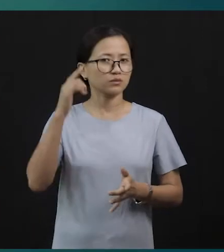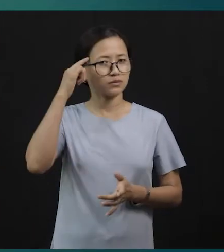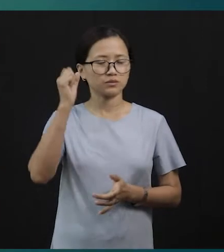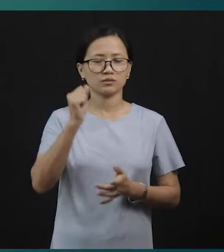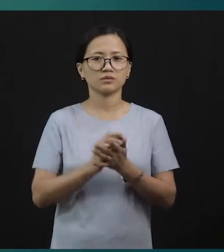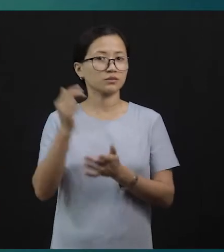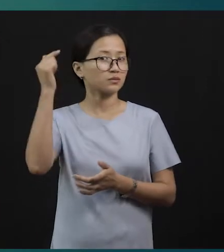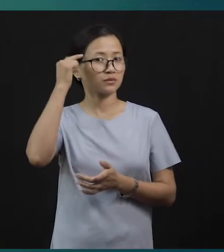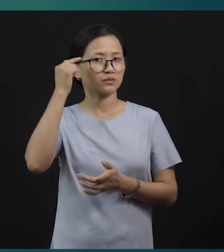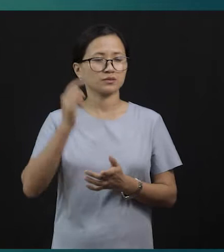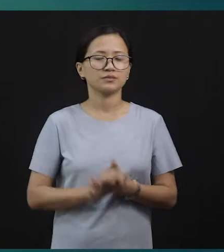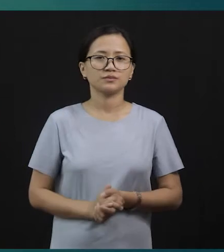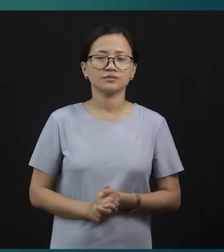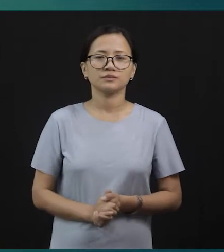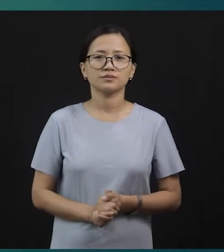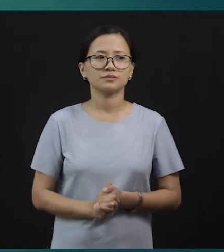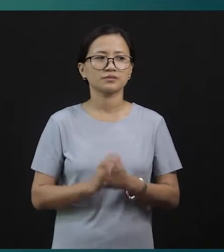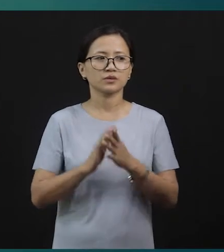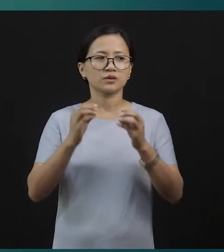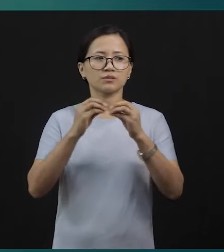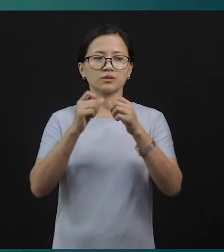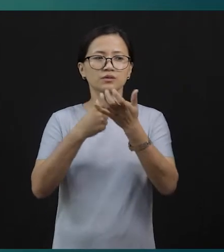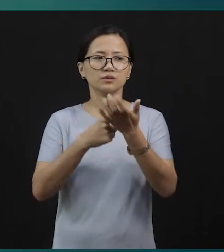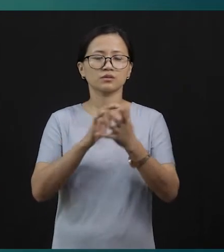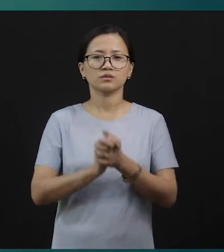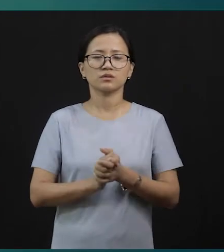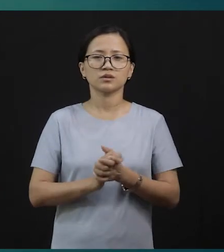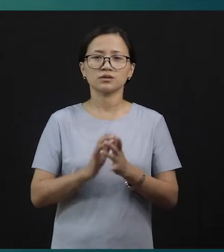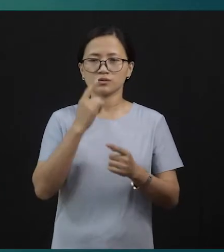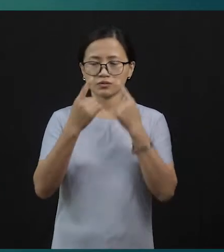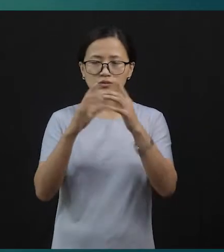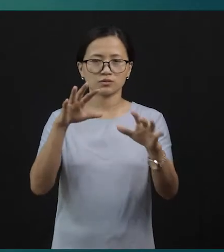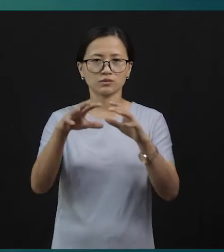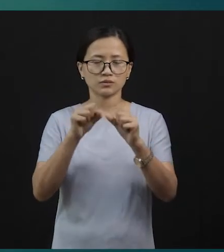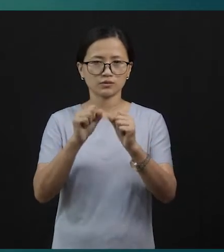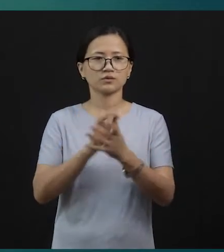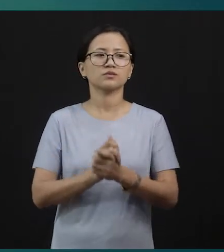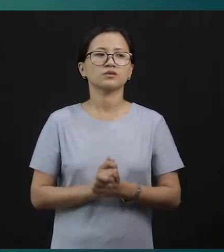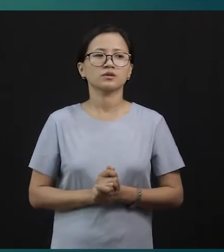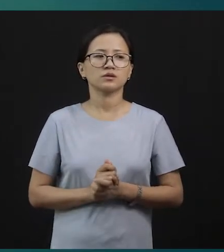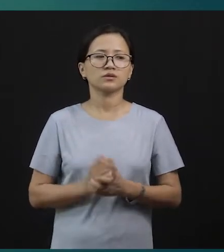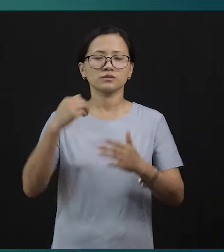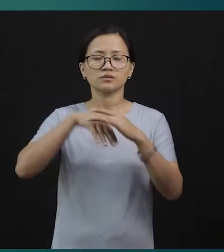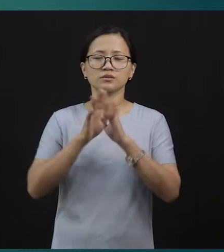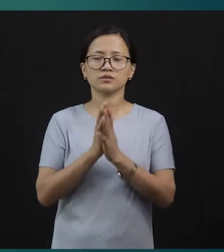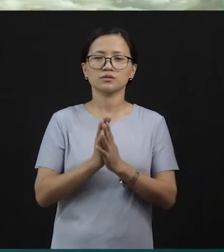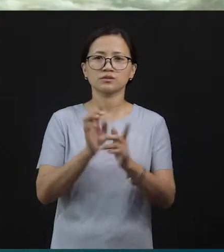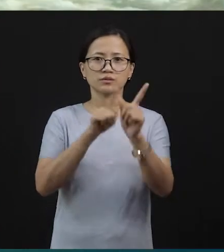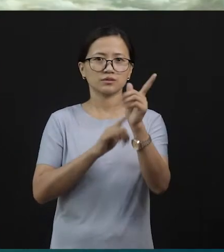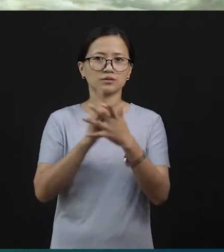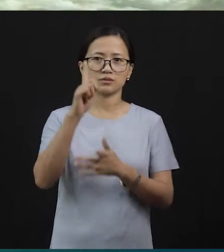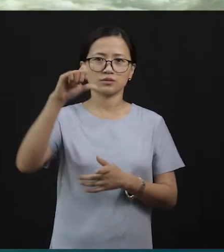okay? Bartholomew Dice is the person who discovered the Cape of Good Hope in the year